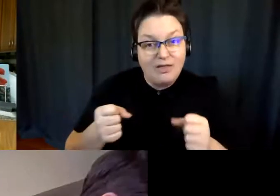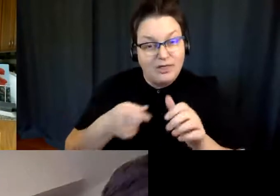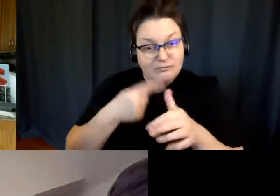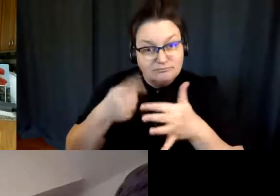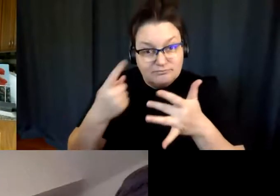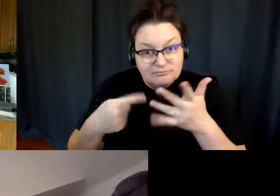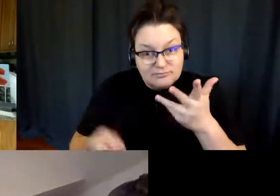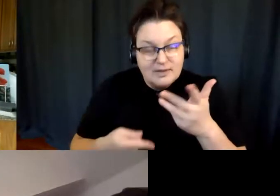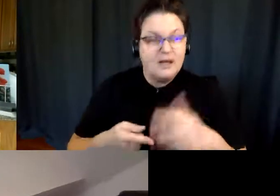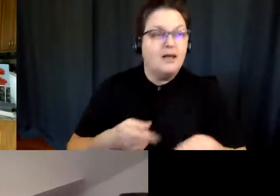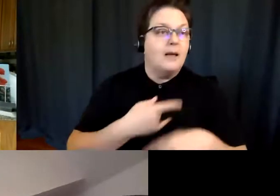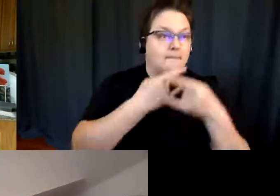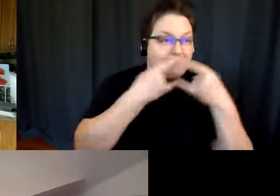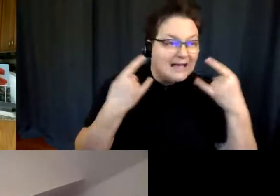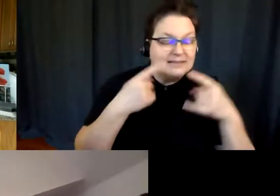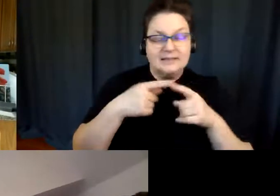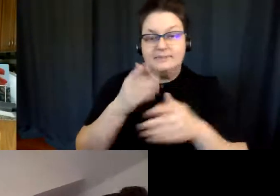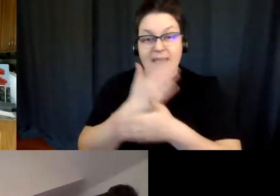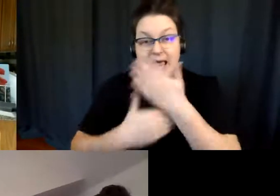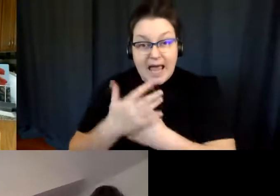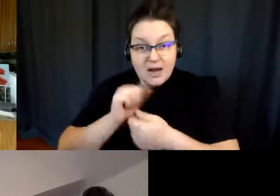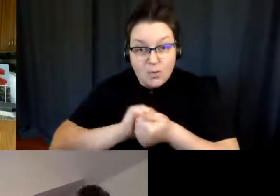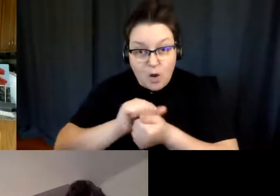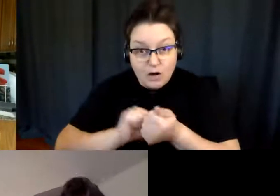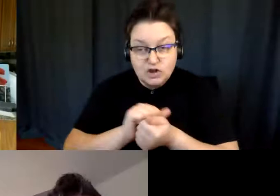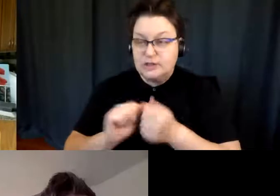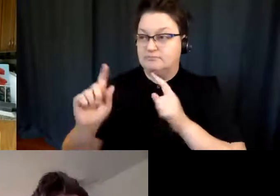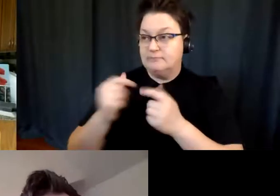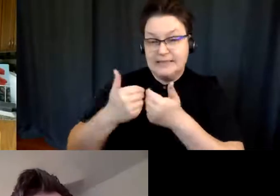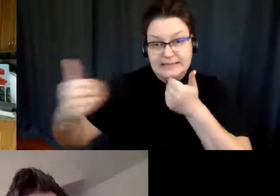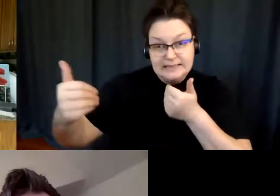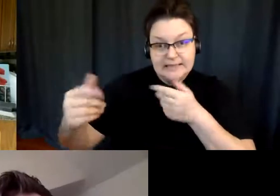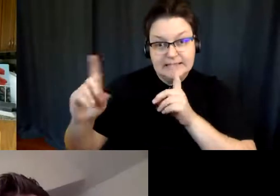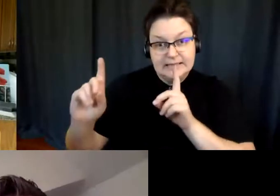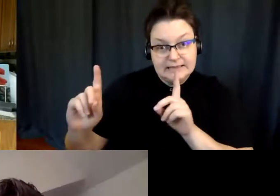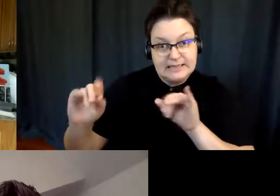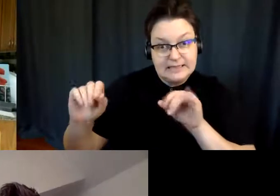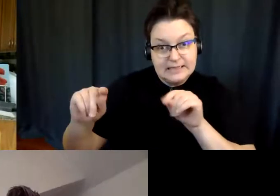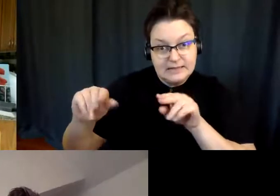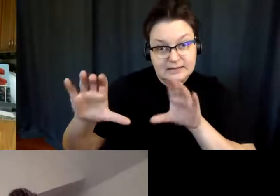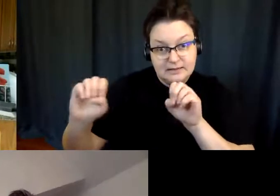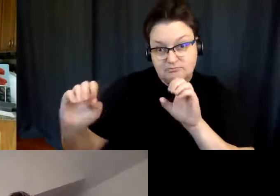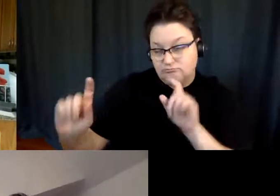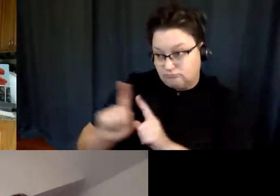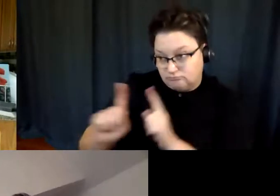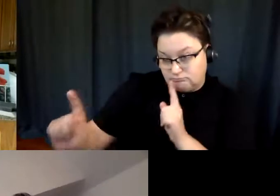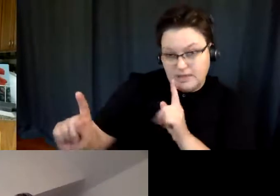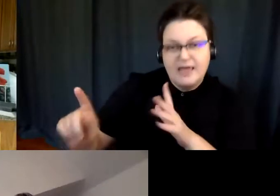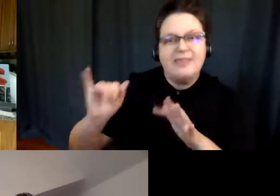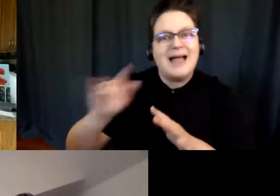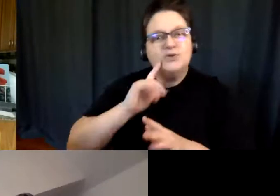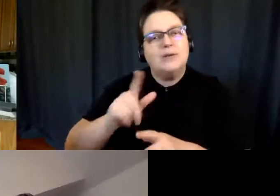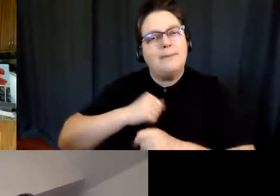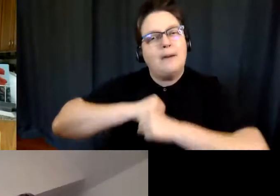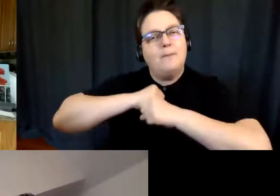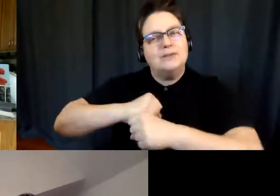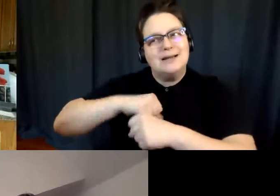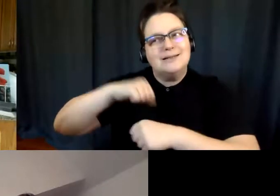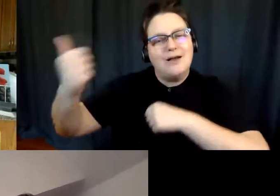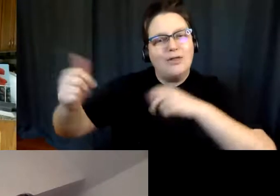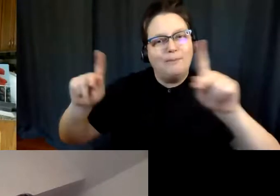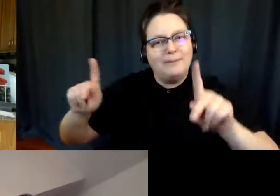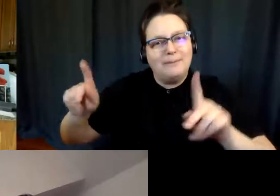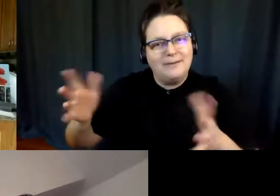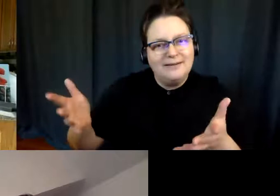washing, distancing. Those are all about really protecting other people. So even if you've been